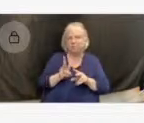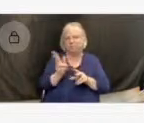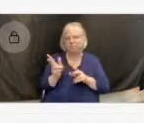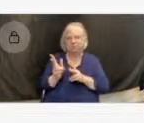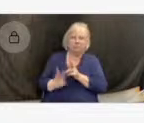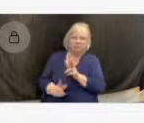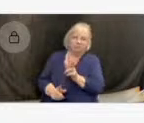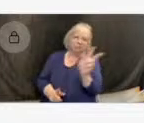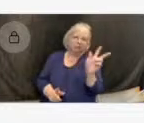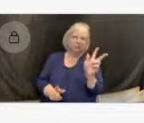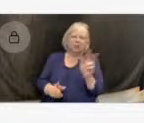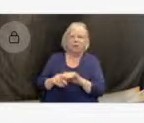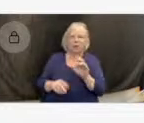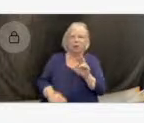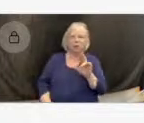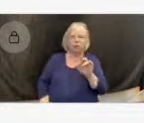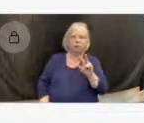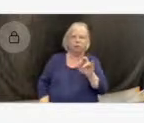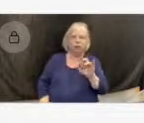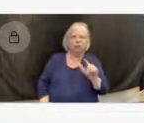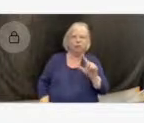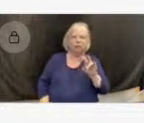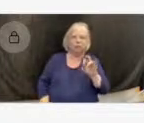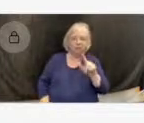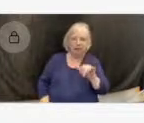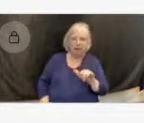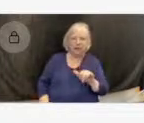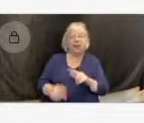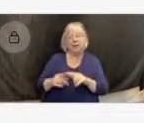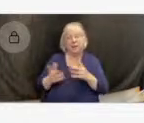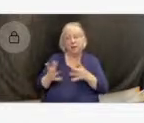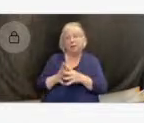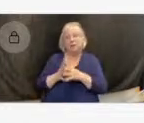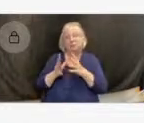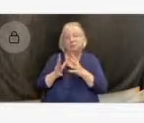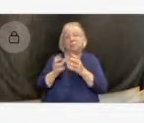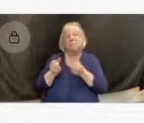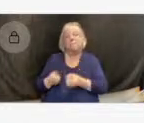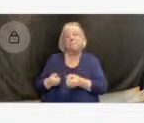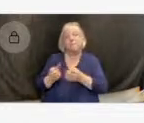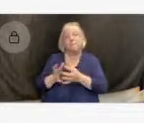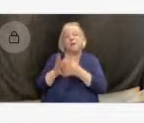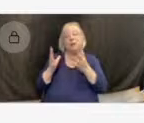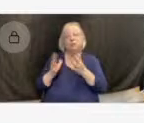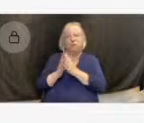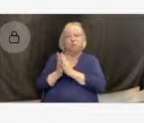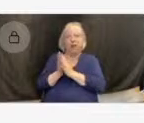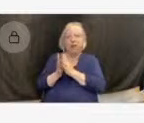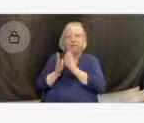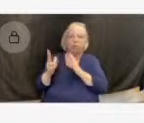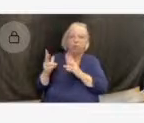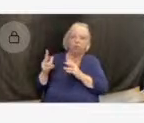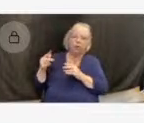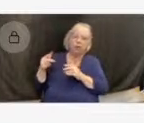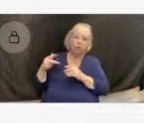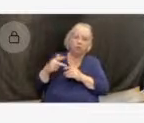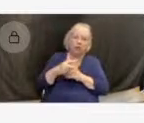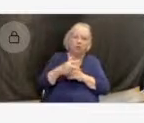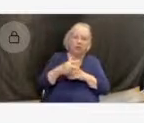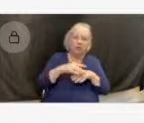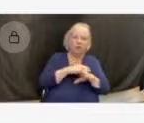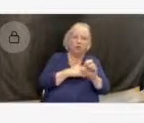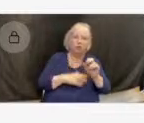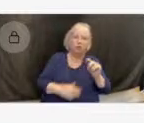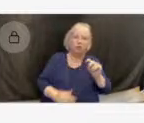which or a lot of this traffic will be going from the proposed development down this road and into